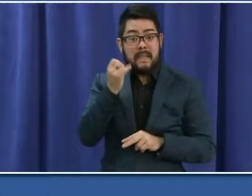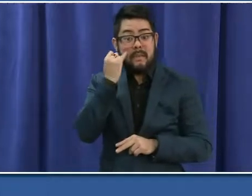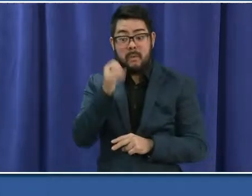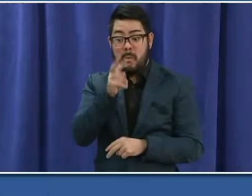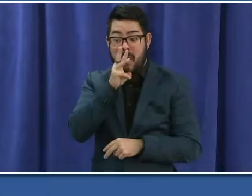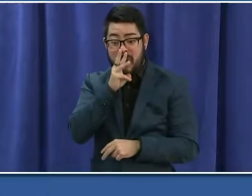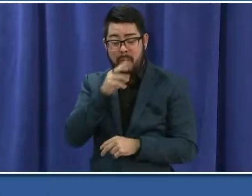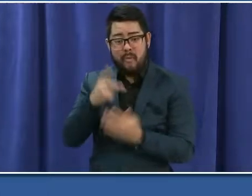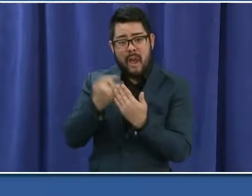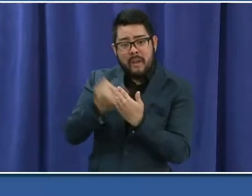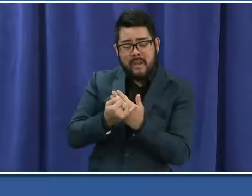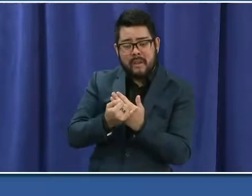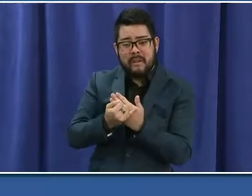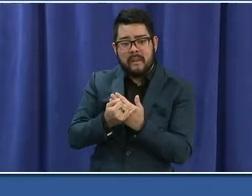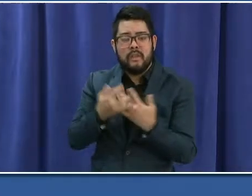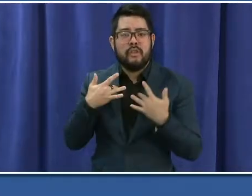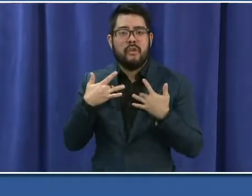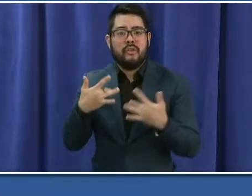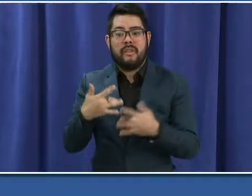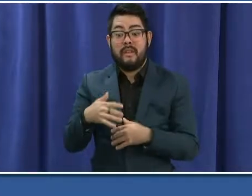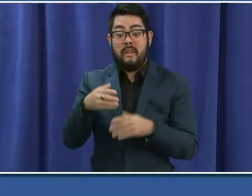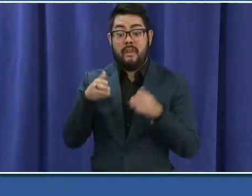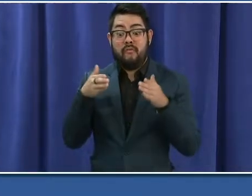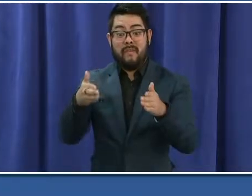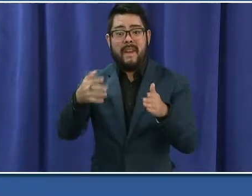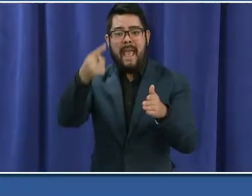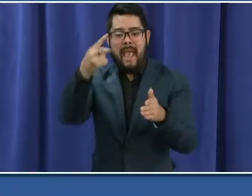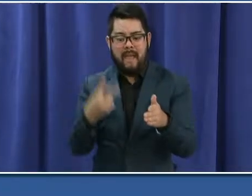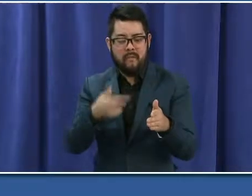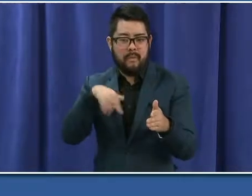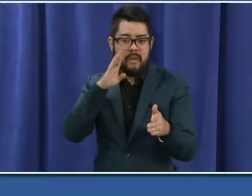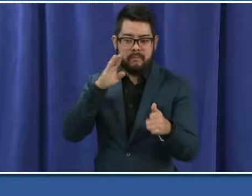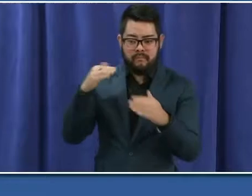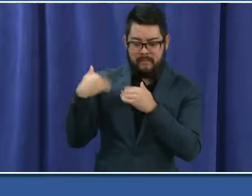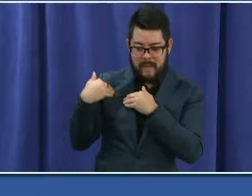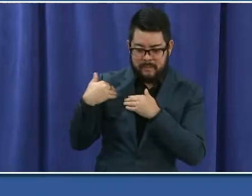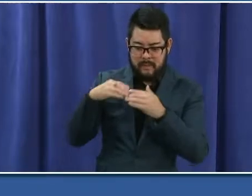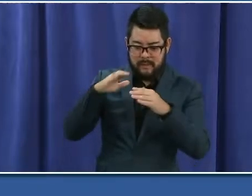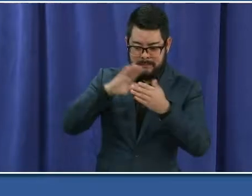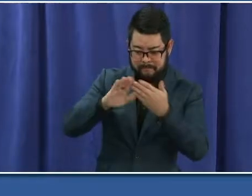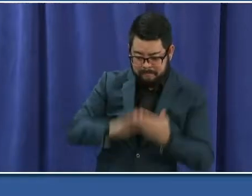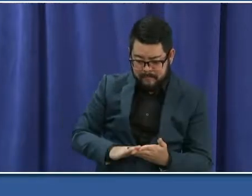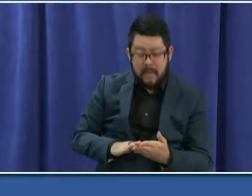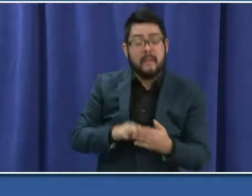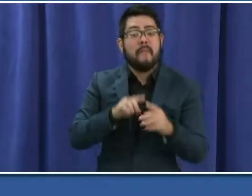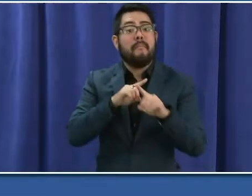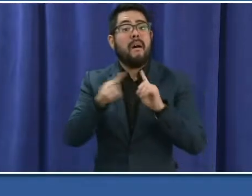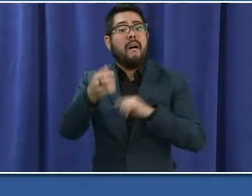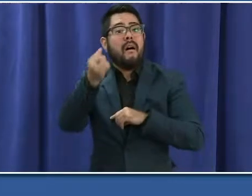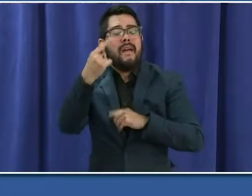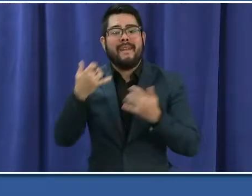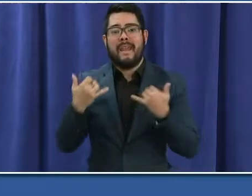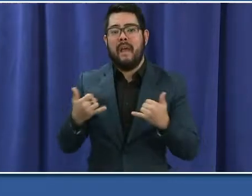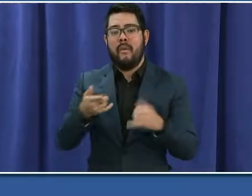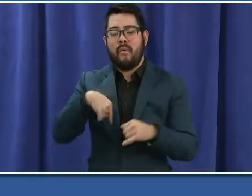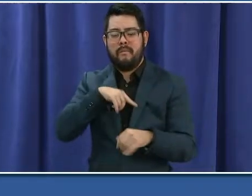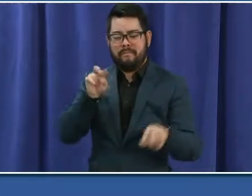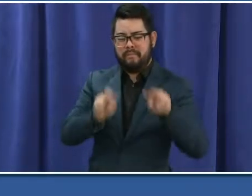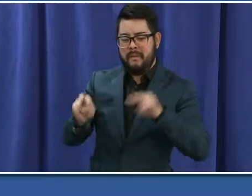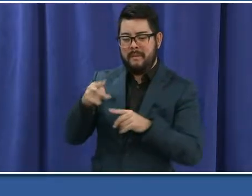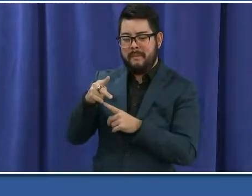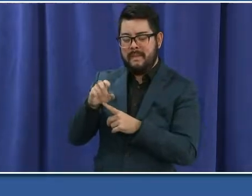only resurface half the width of the street. But what we're taking a look at now is we're looking at the PCI, which